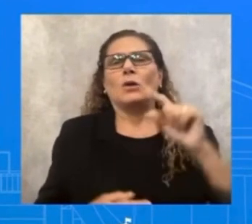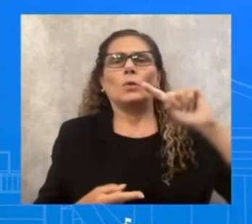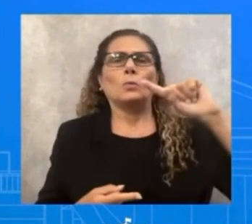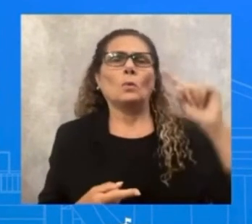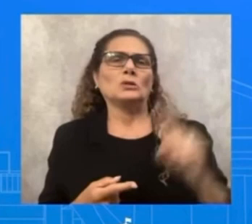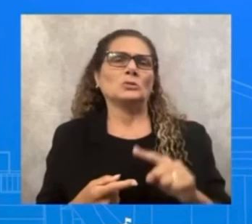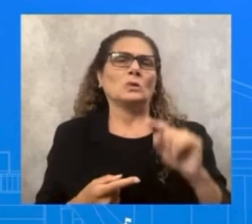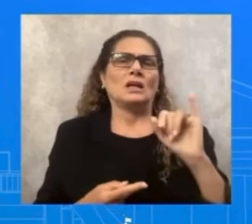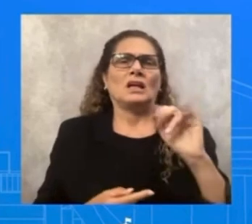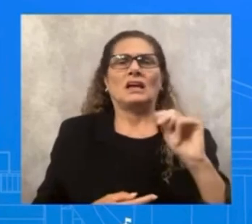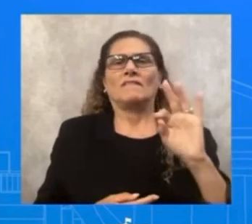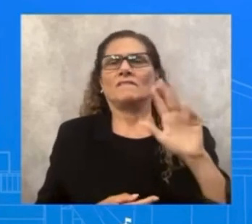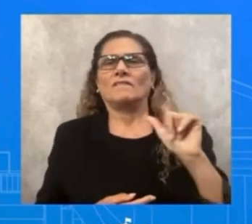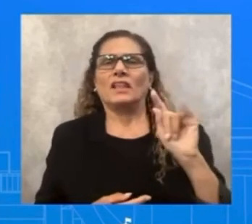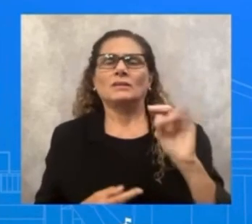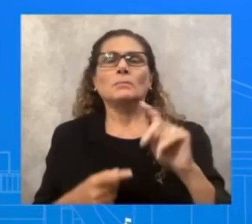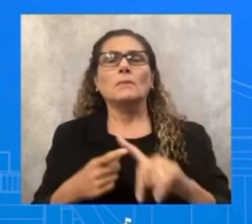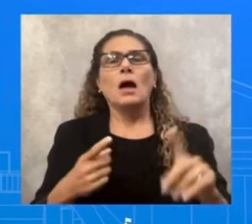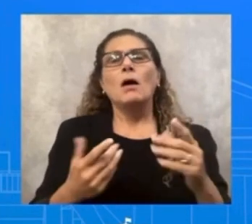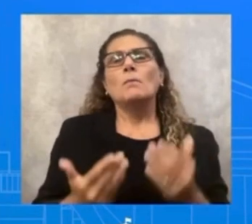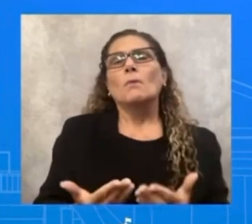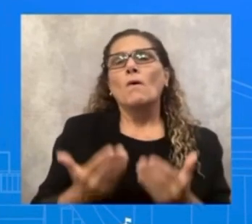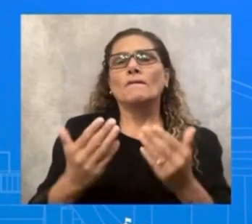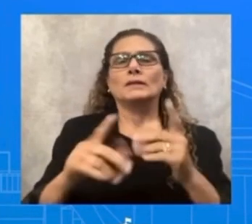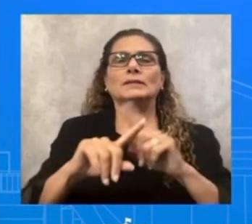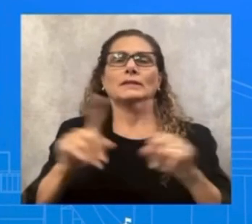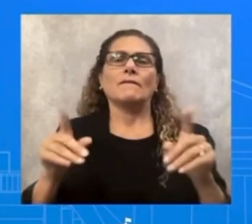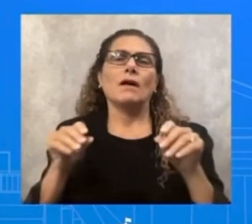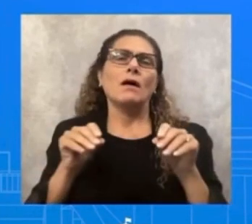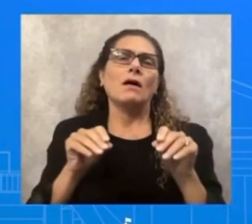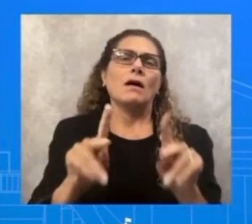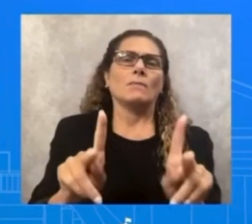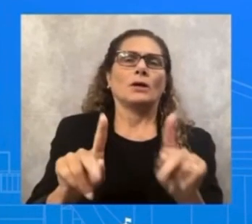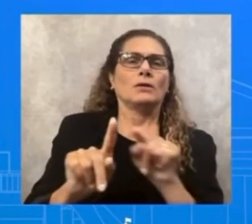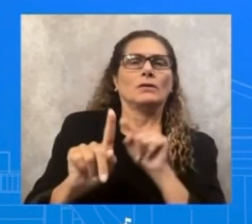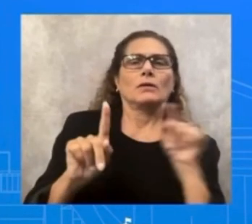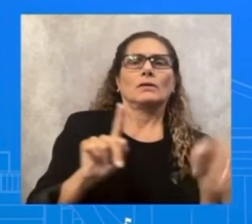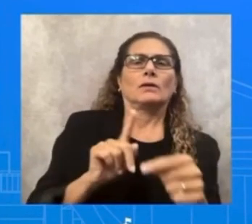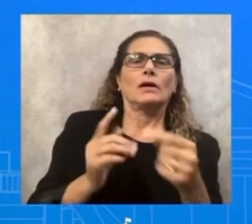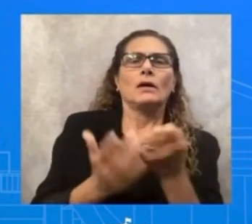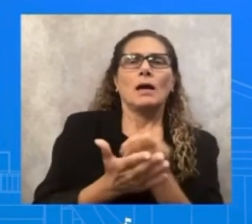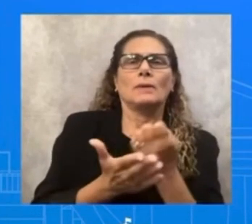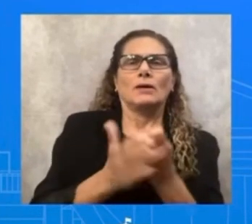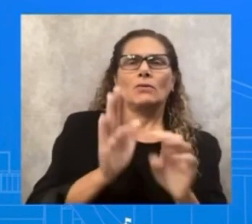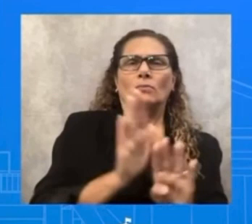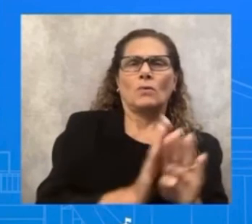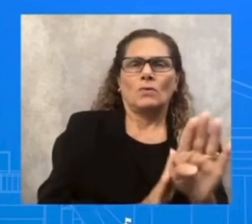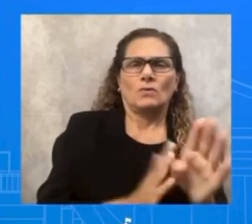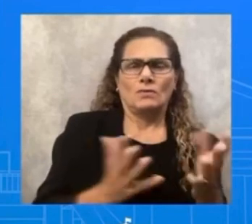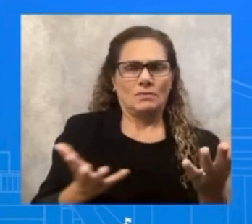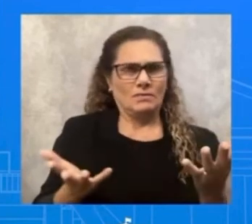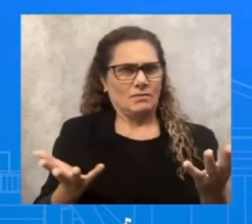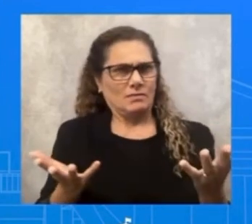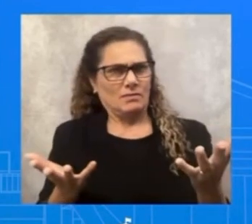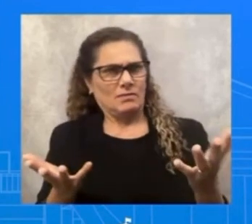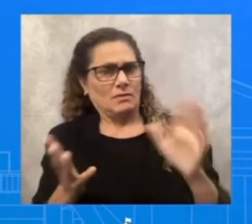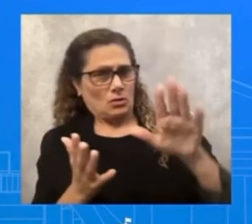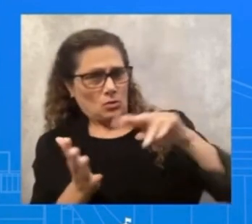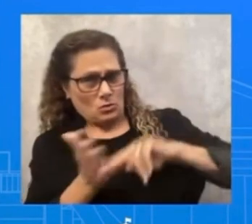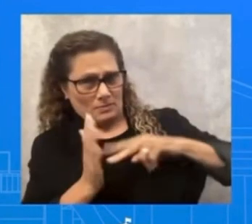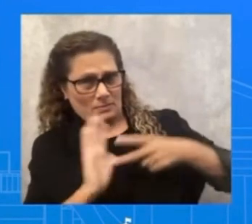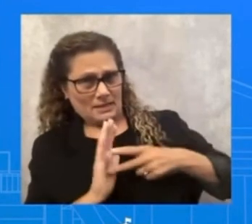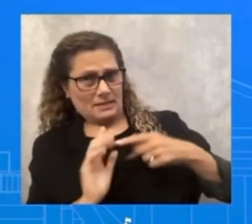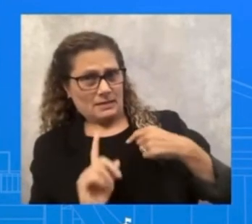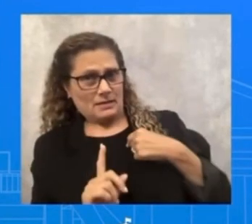alternative forms of economic growth. And so I'm wondering, on the messaging and branding side, are you all intending to pitch this in a different way to the